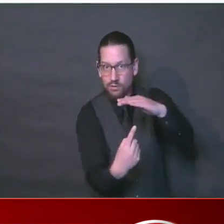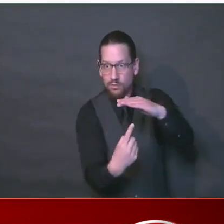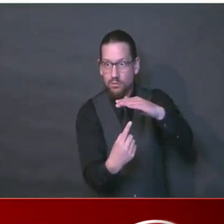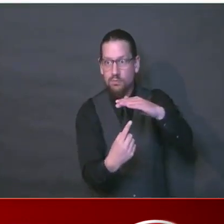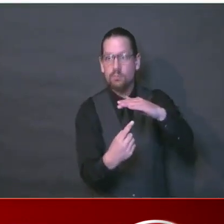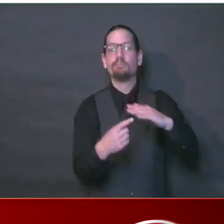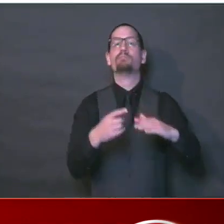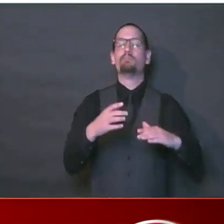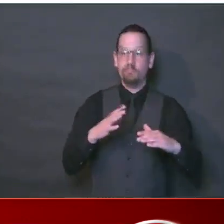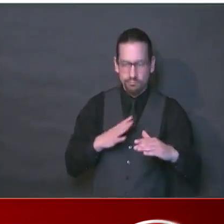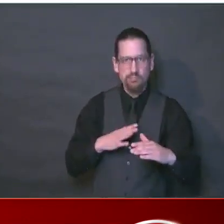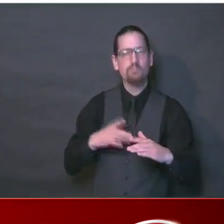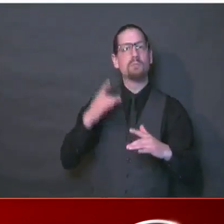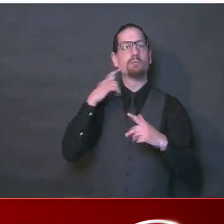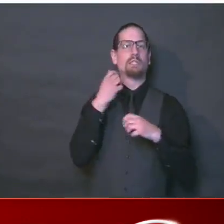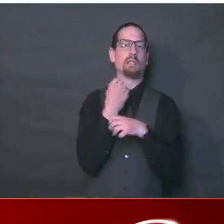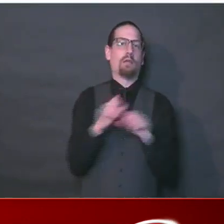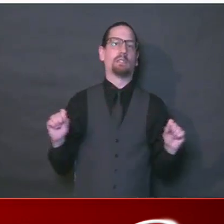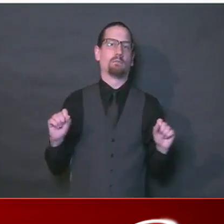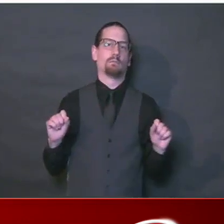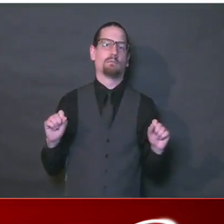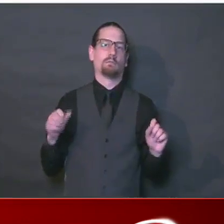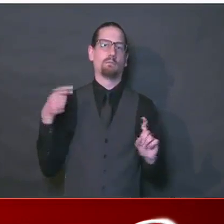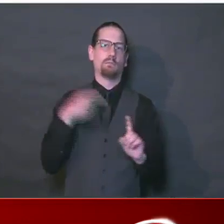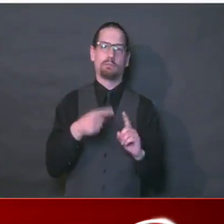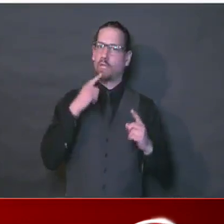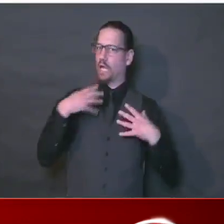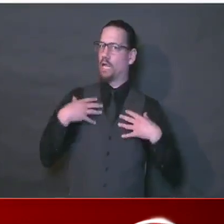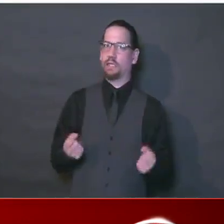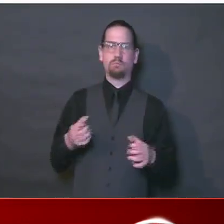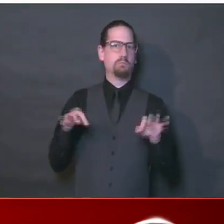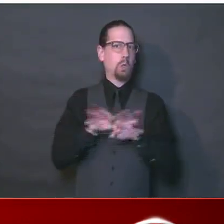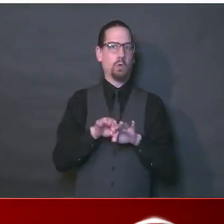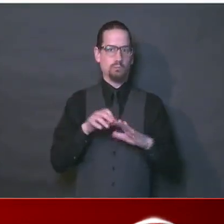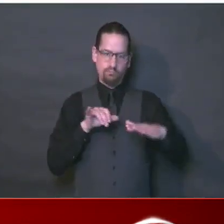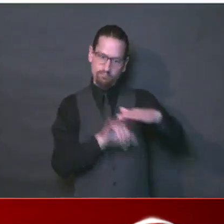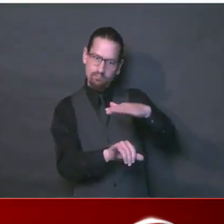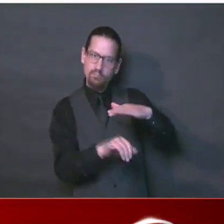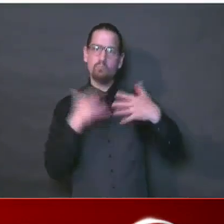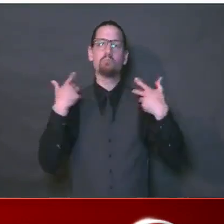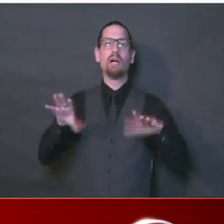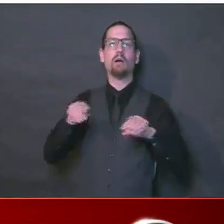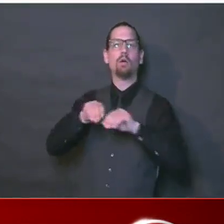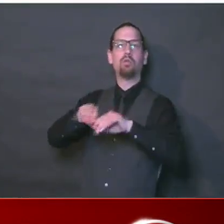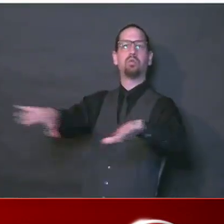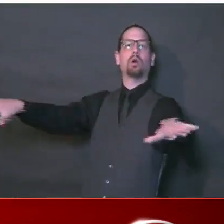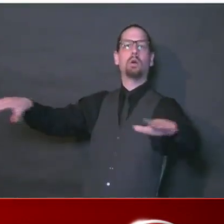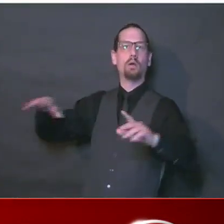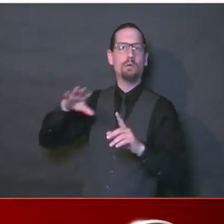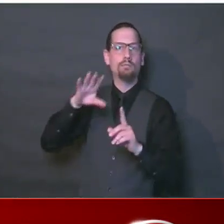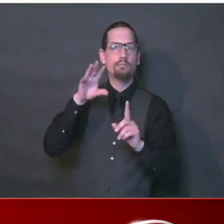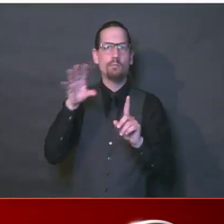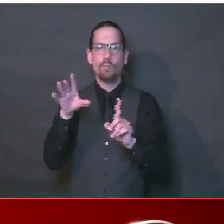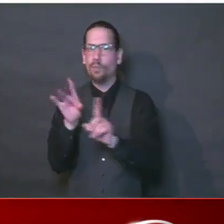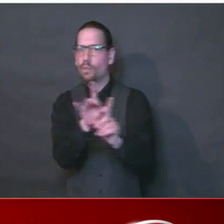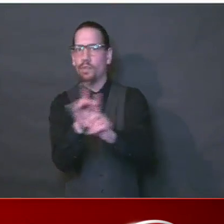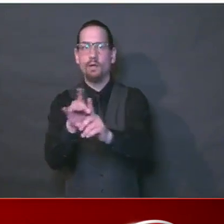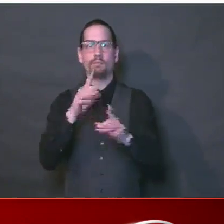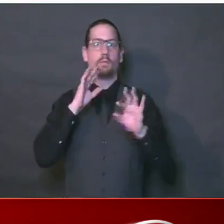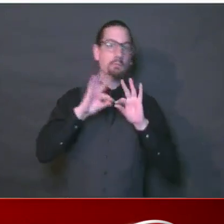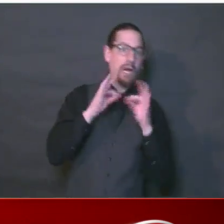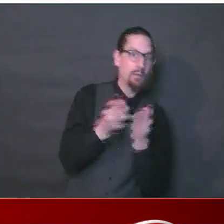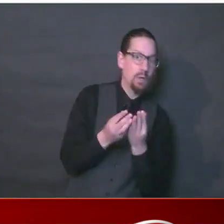means even doing whatever you can to be in a separate space from the people in your own household. As